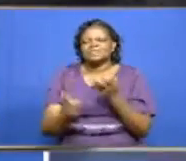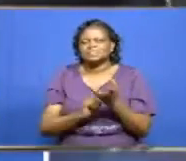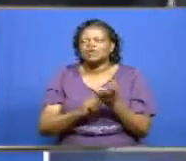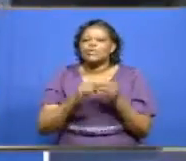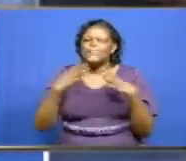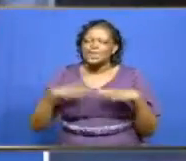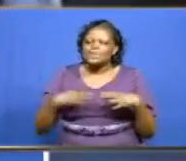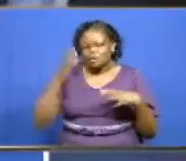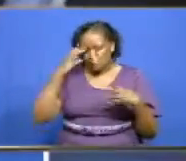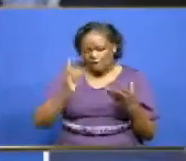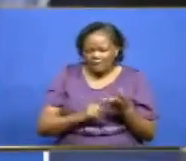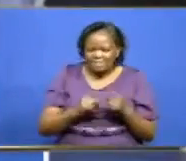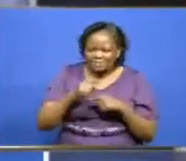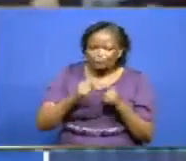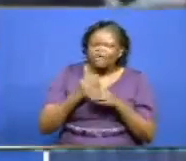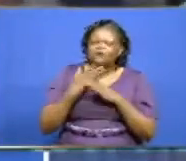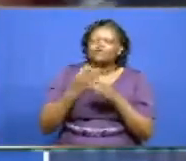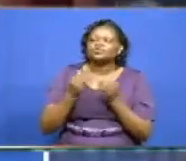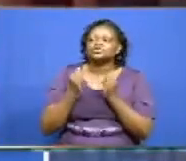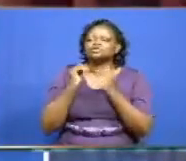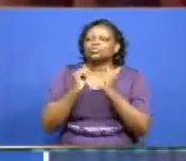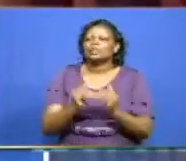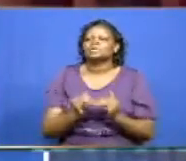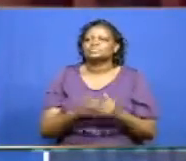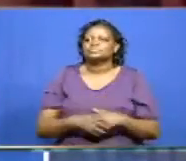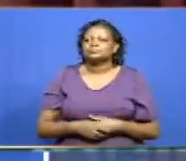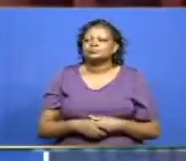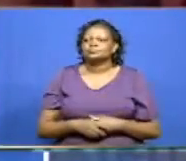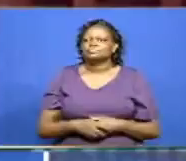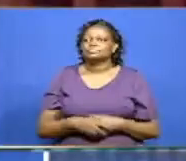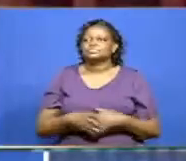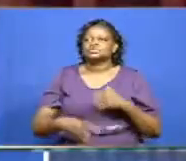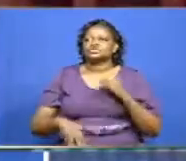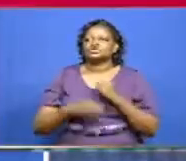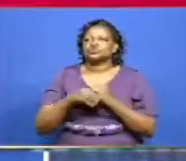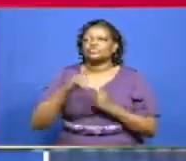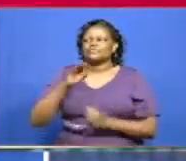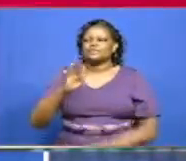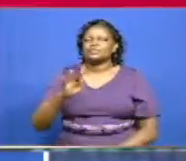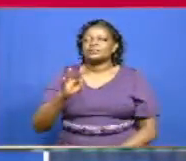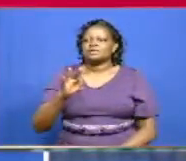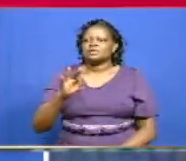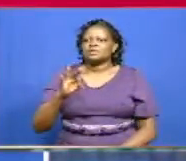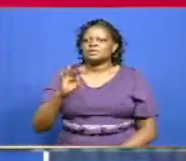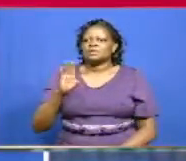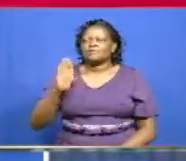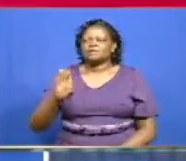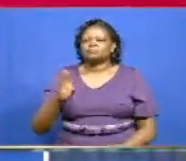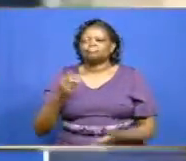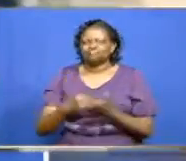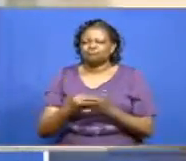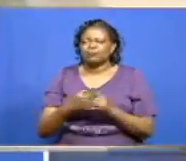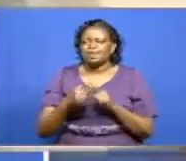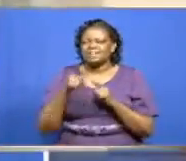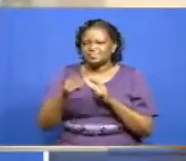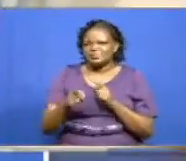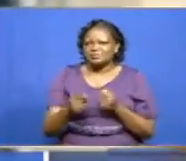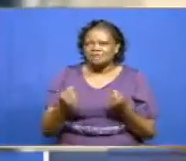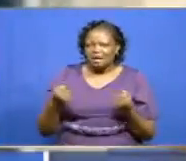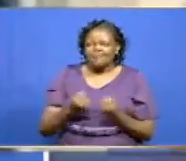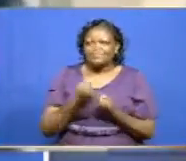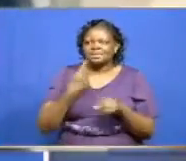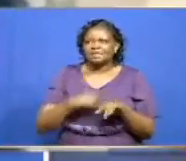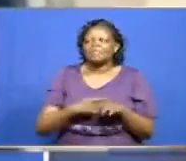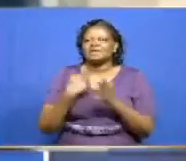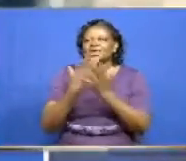The stalemate was solved through allocating counties an additional 53 billion shillings. But this was preceded by the dramatic